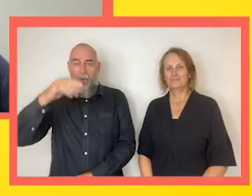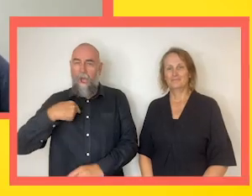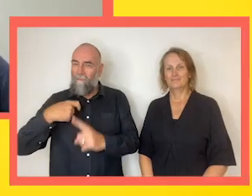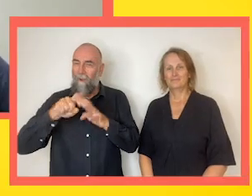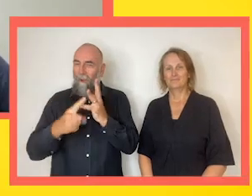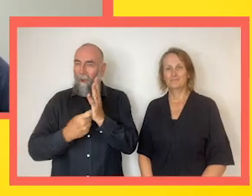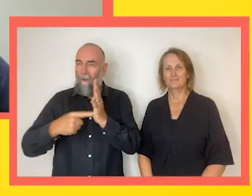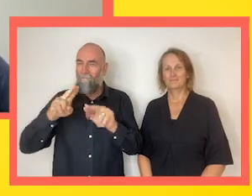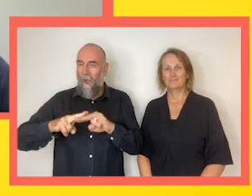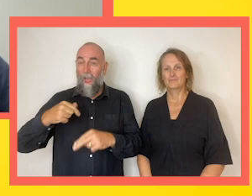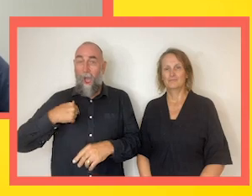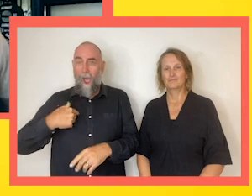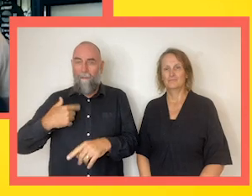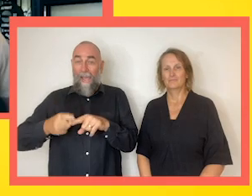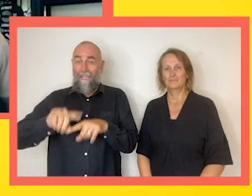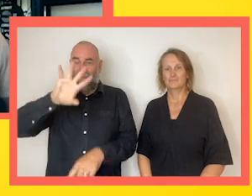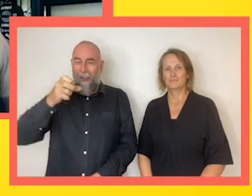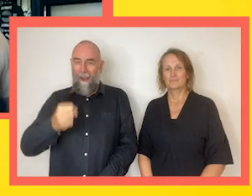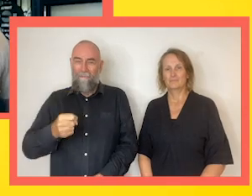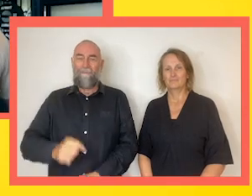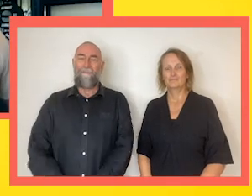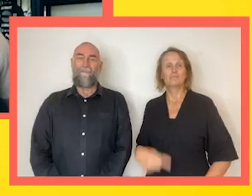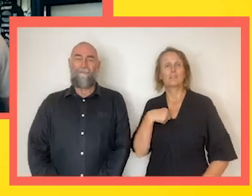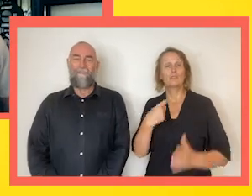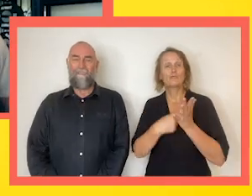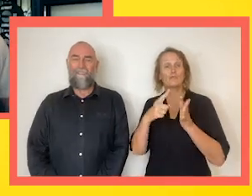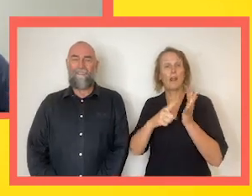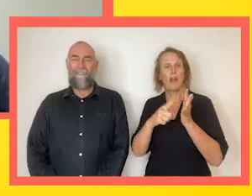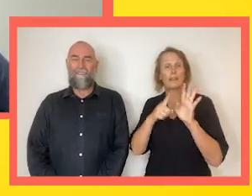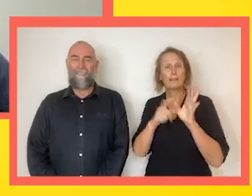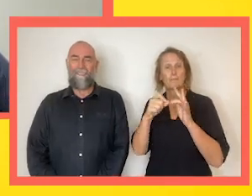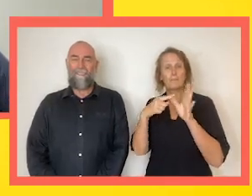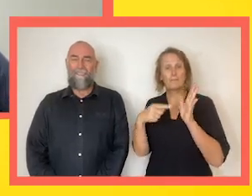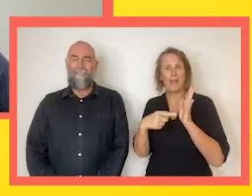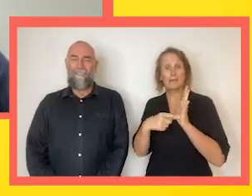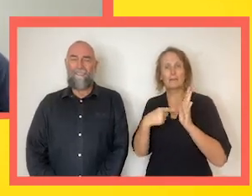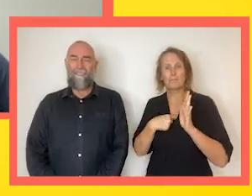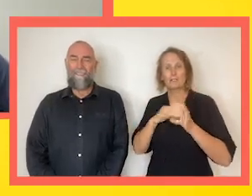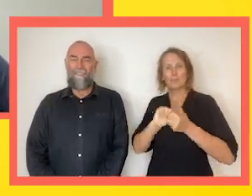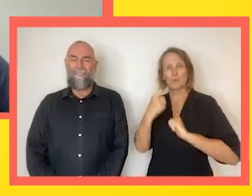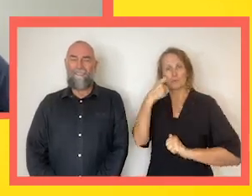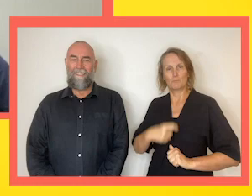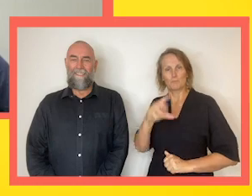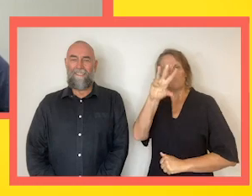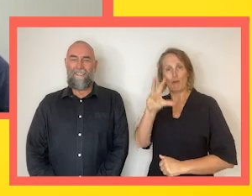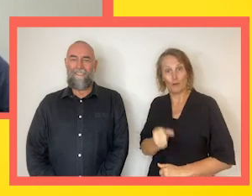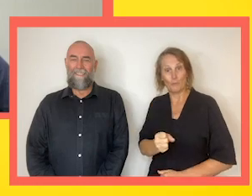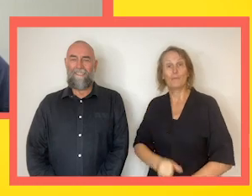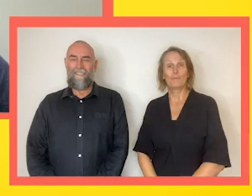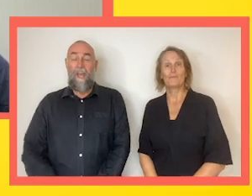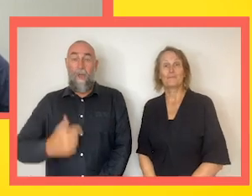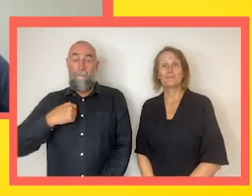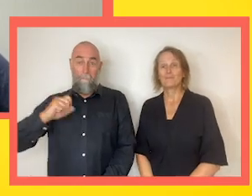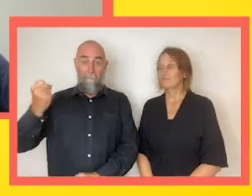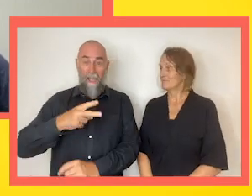Hi, I'm Kurt Fernley, Paralympian. And I'm Paralympian Riley Batt. And we're back for our fourth season of You Little Ripper.